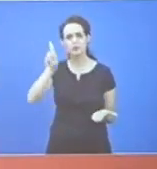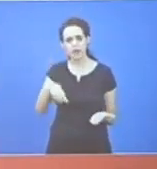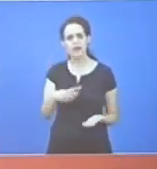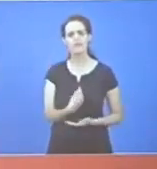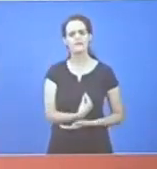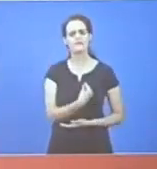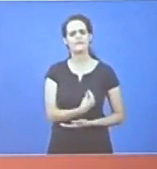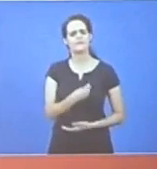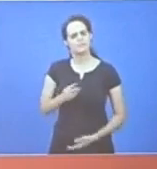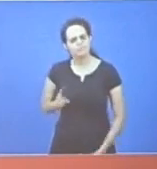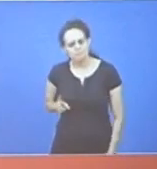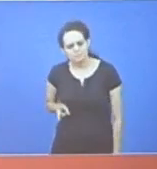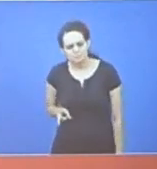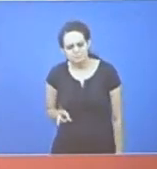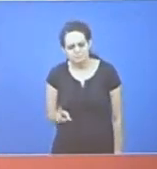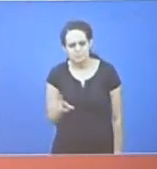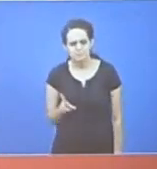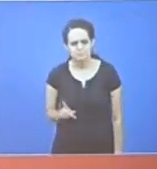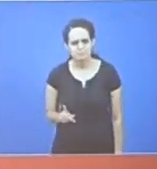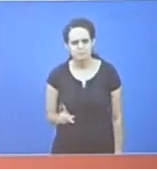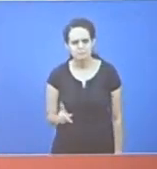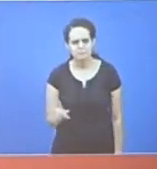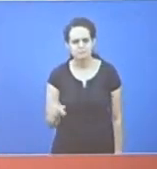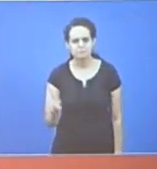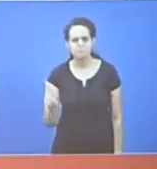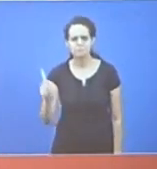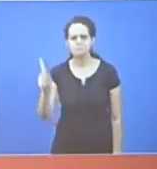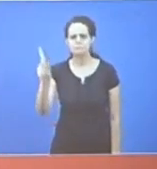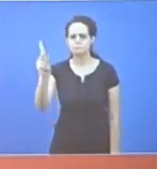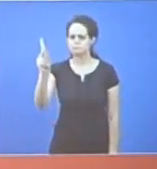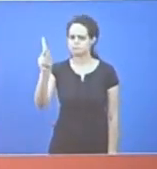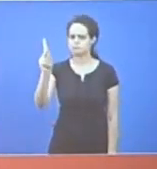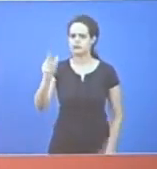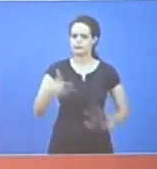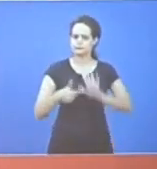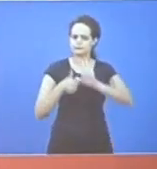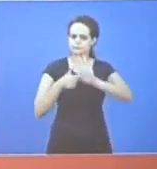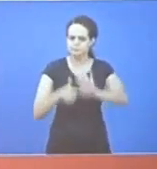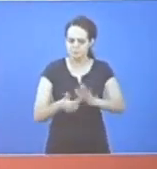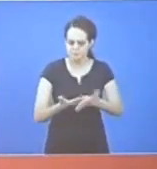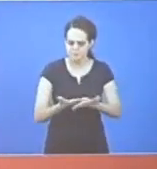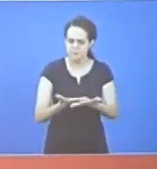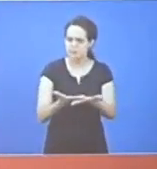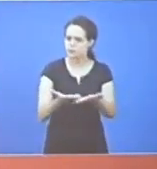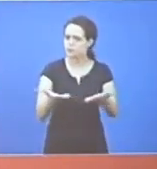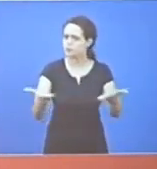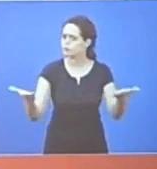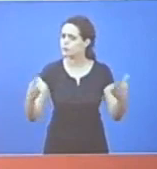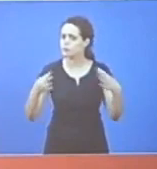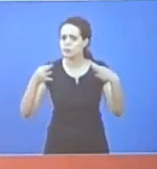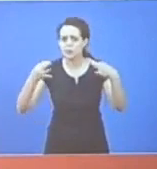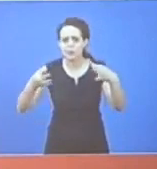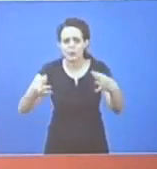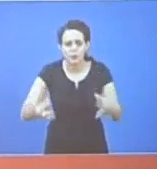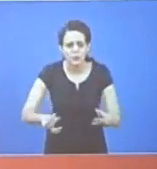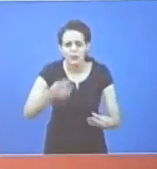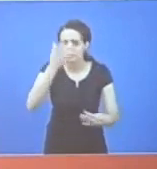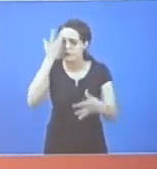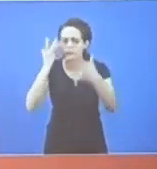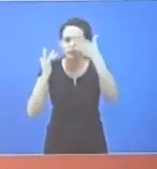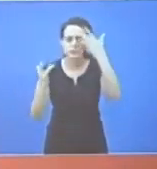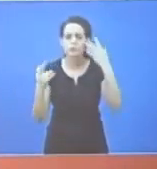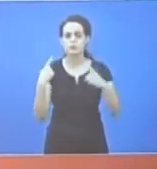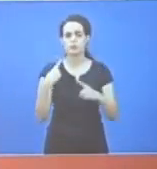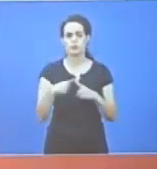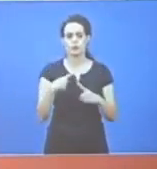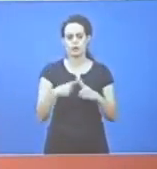And it's very important, it's permanent, and it's at our hand. We can count on